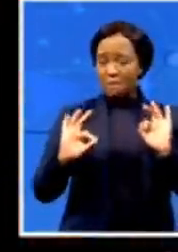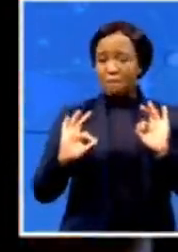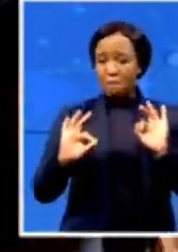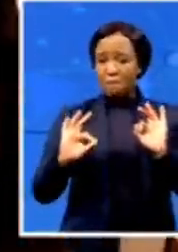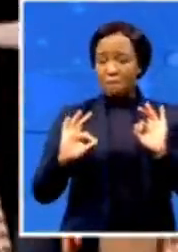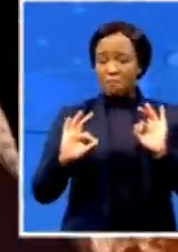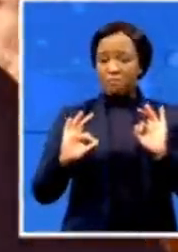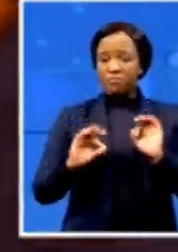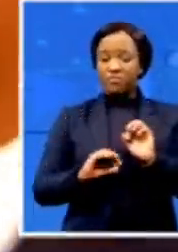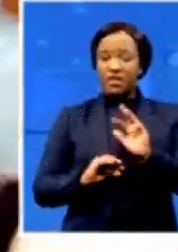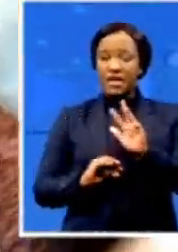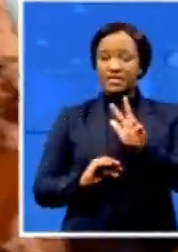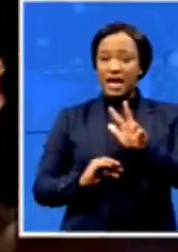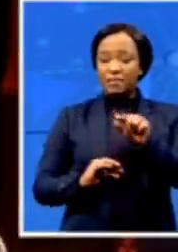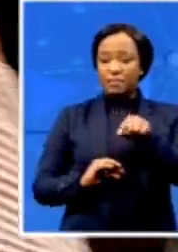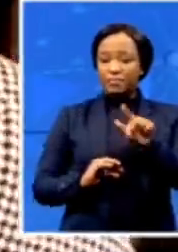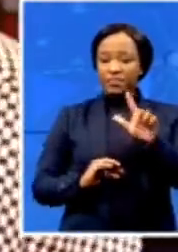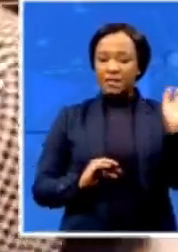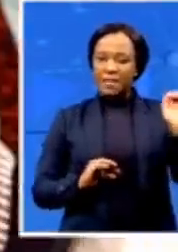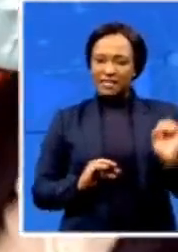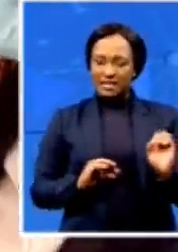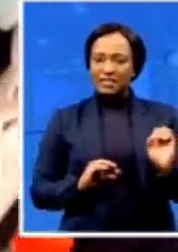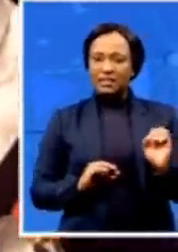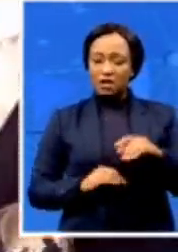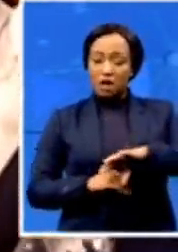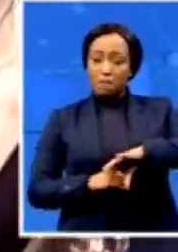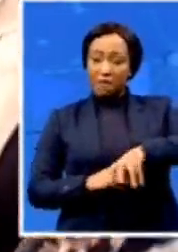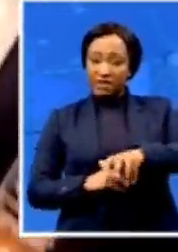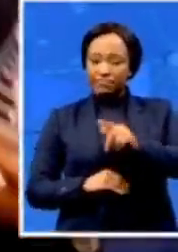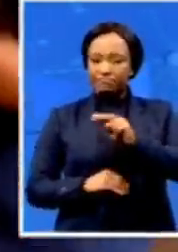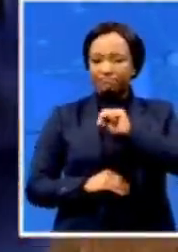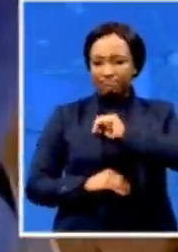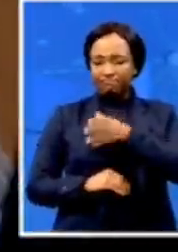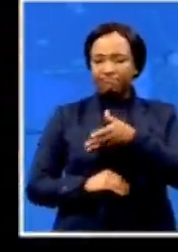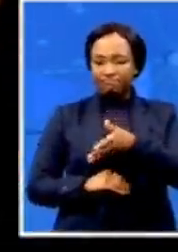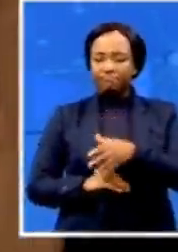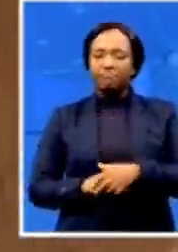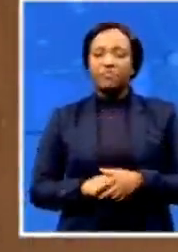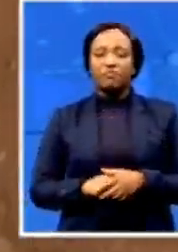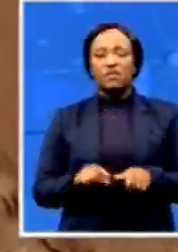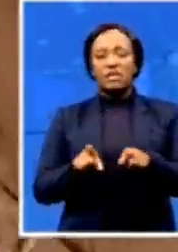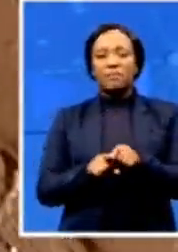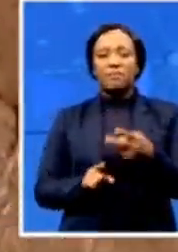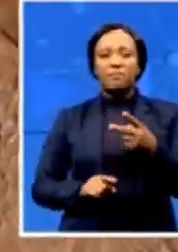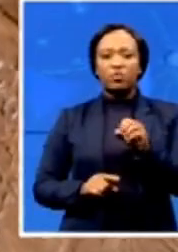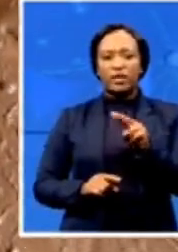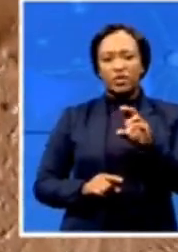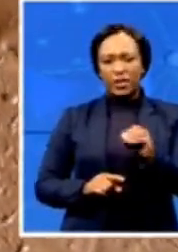98.7% in the province of KwaZulu-Natal. And in 2020, the school